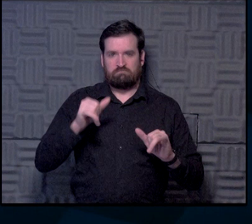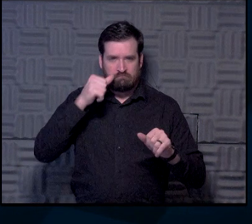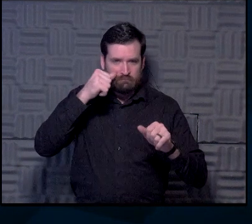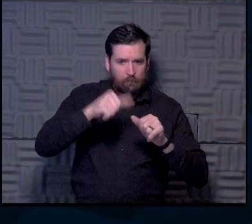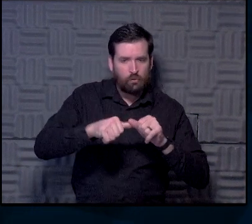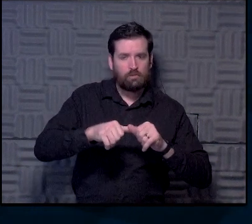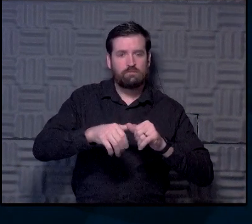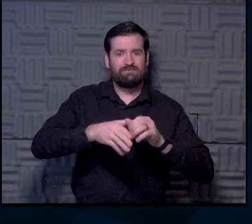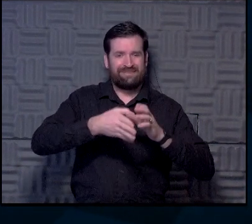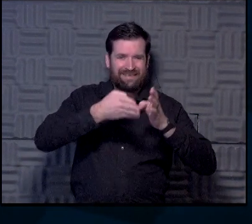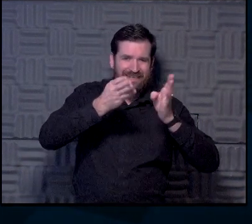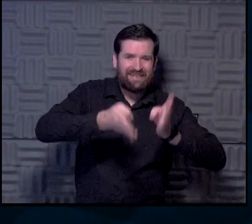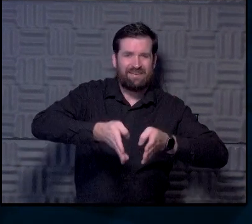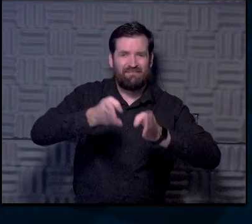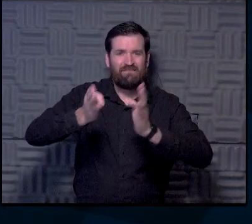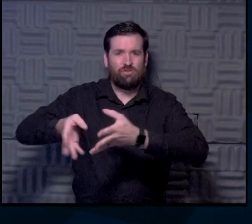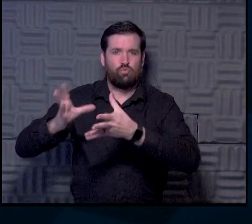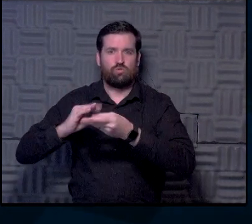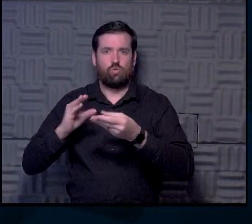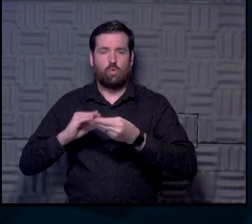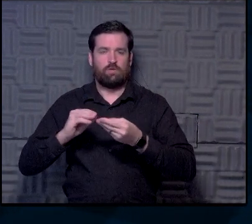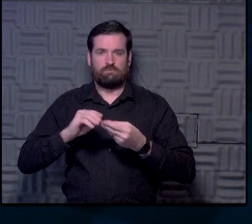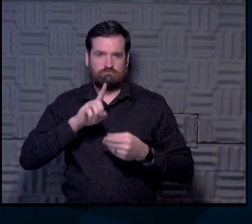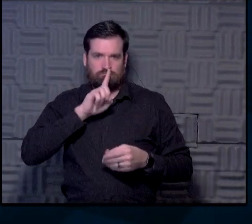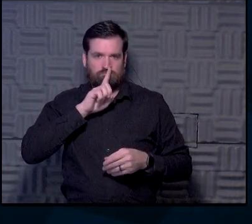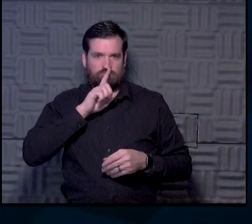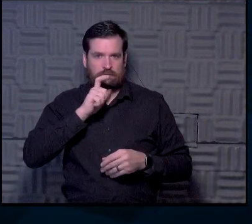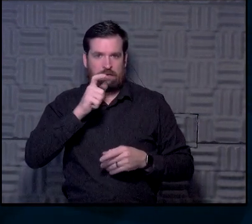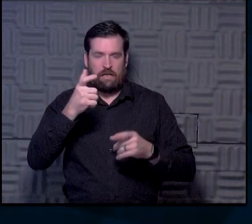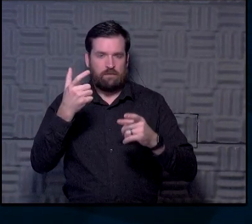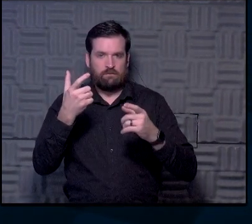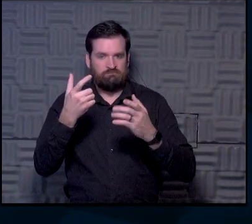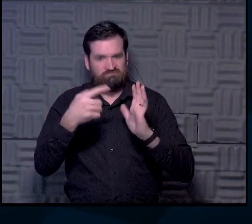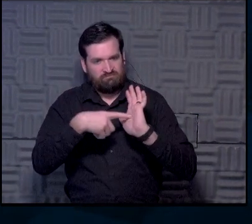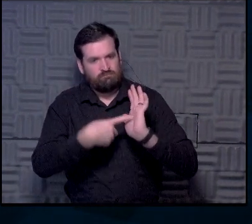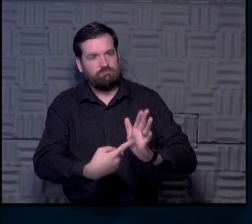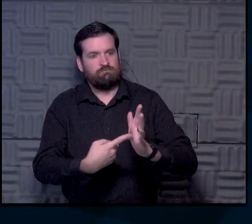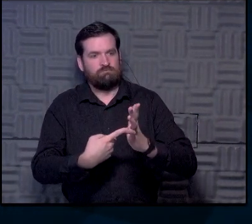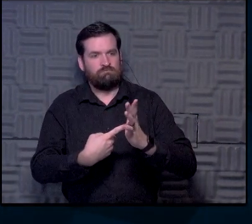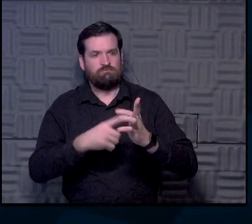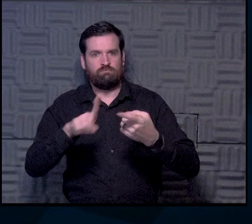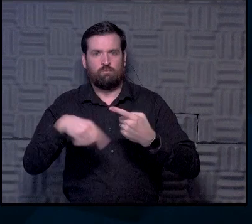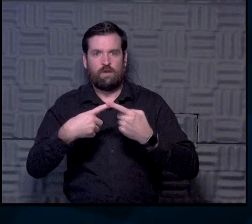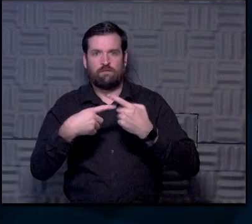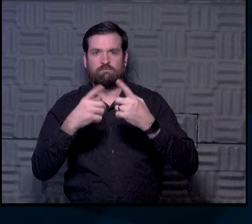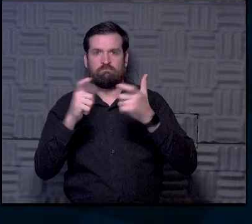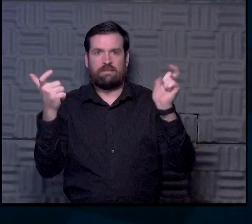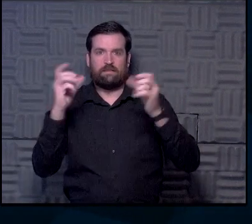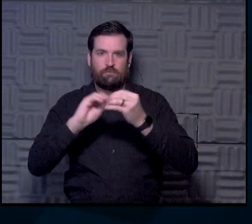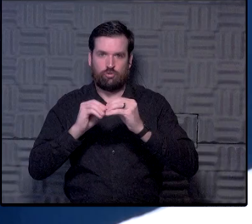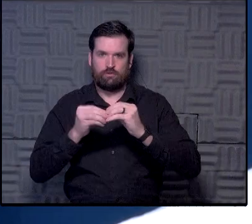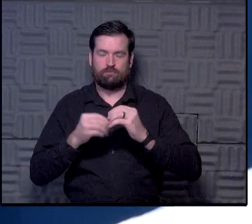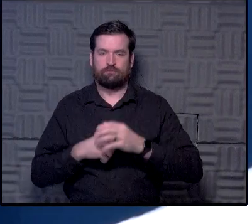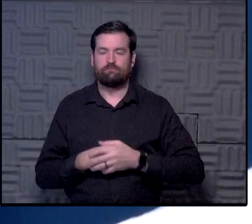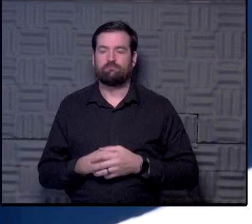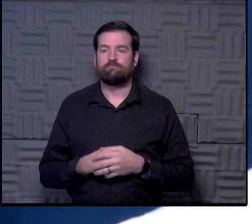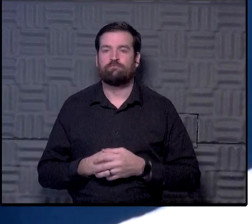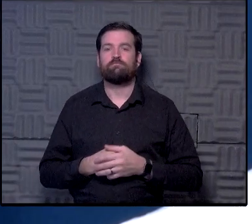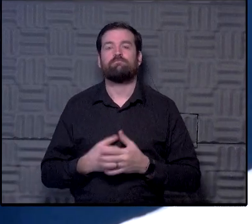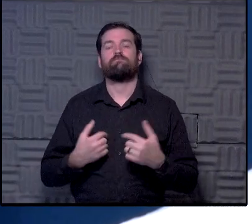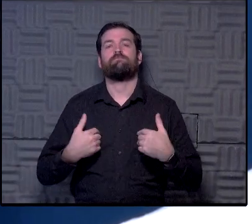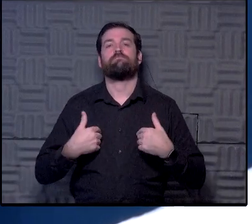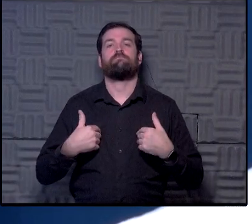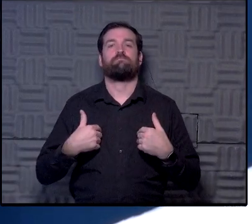individual stories that are not being told by these big aggregate average numbers. I know we've